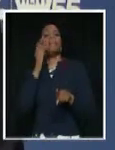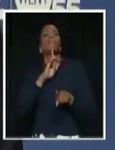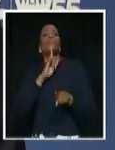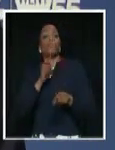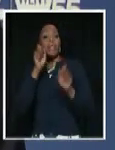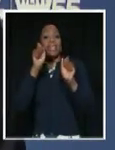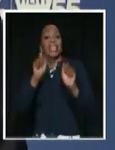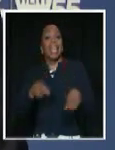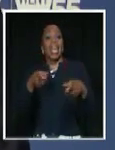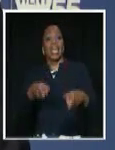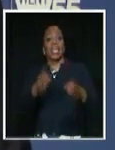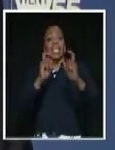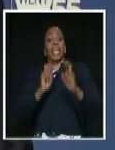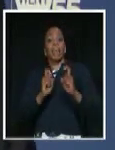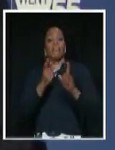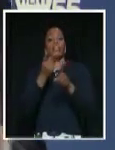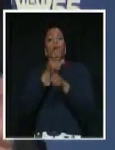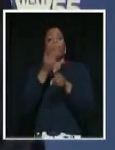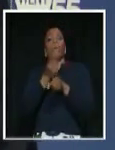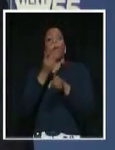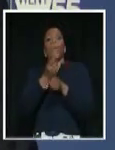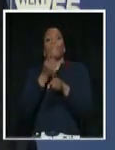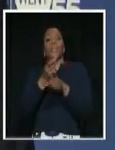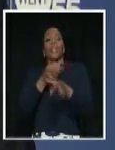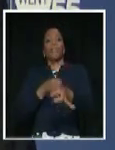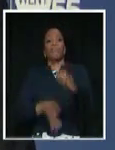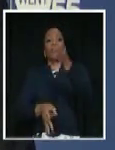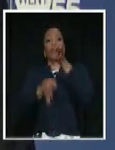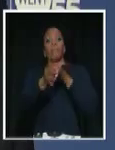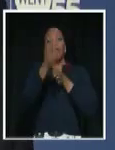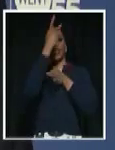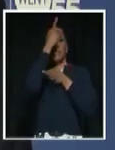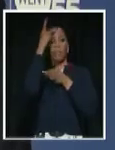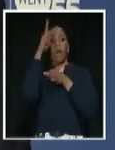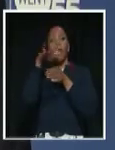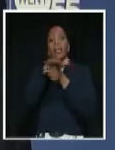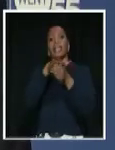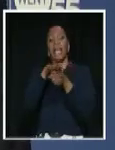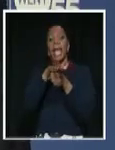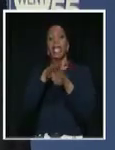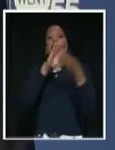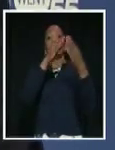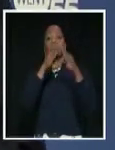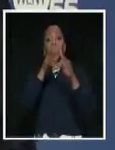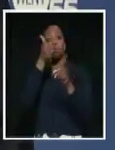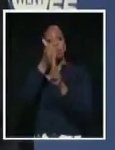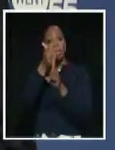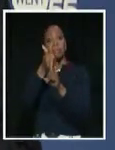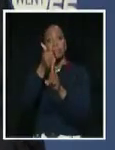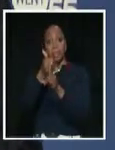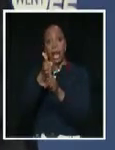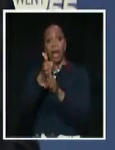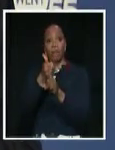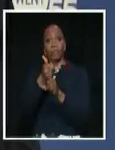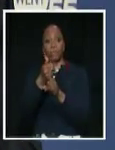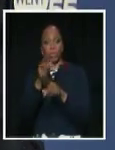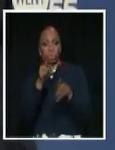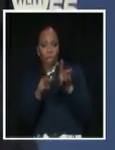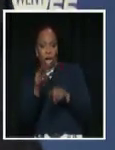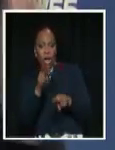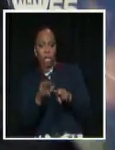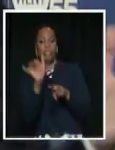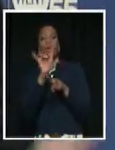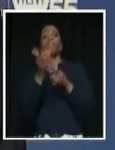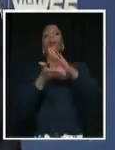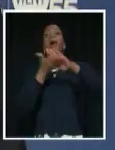give us appropriate replacement parkland, and that's something that the community needs to play a real role in judging the quality of, and operating money